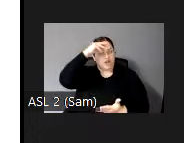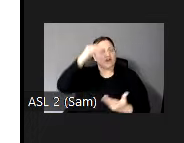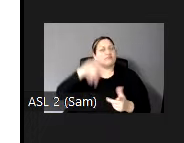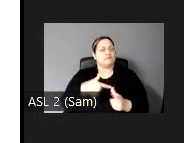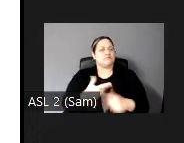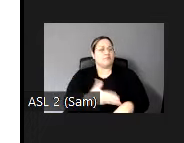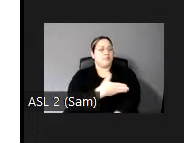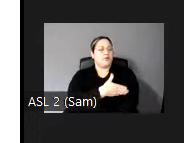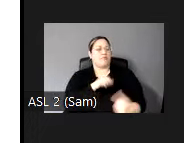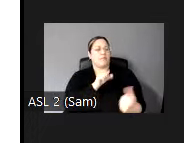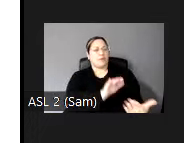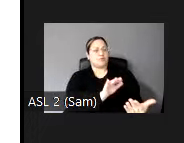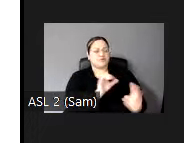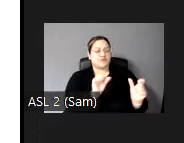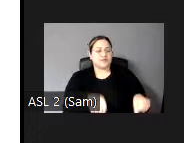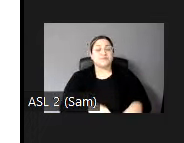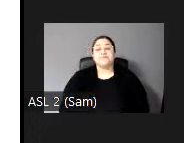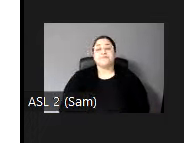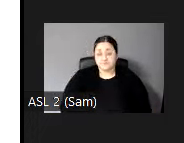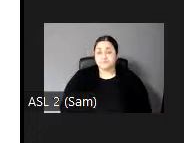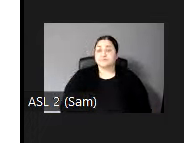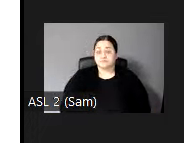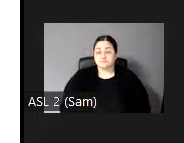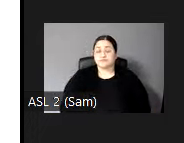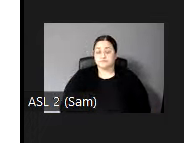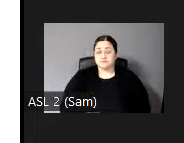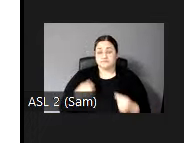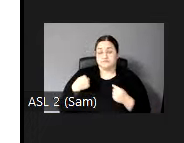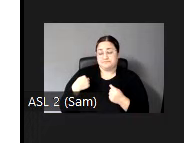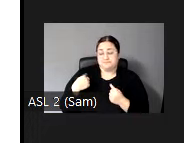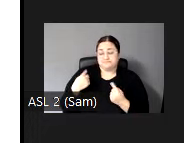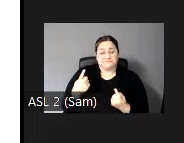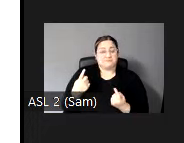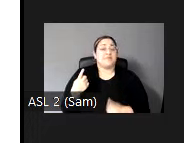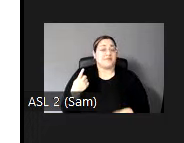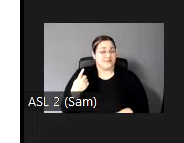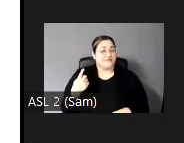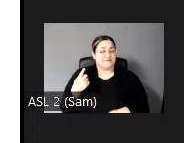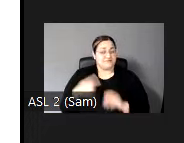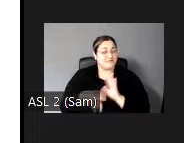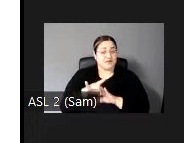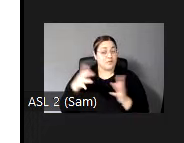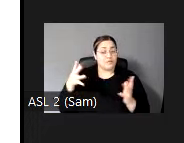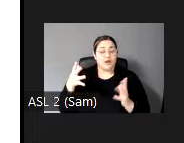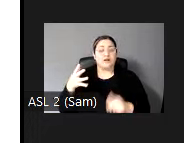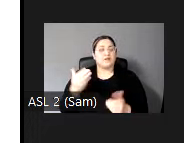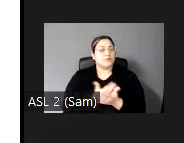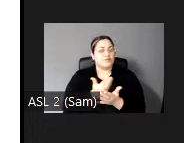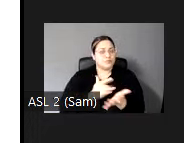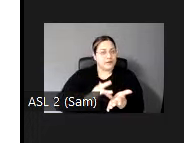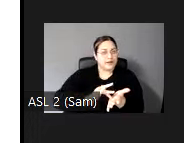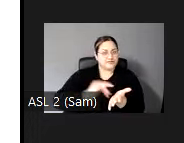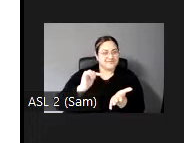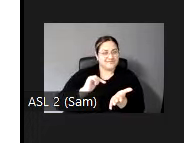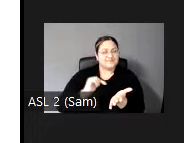heard the news in the last few days about a new drug that's coming hopefully soon to Canada. Drugs like that may